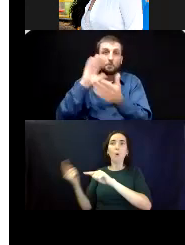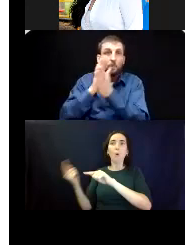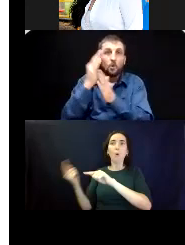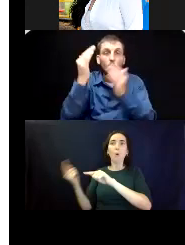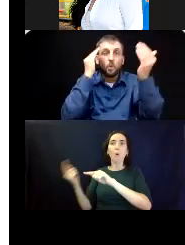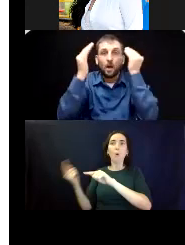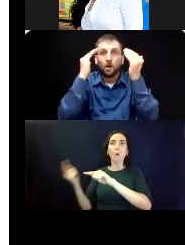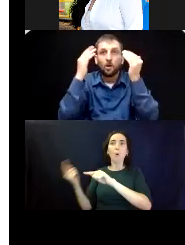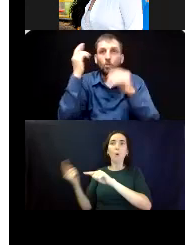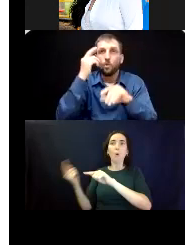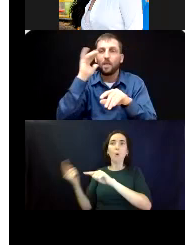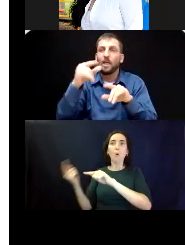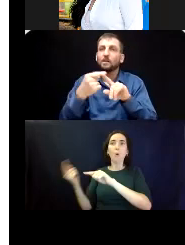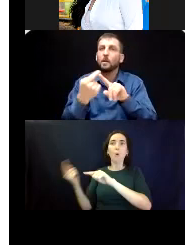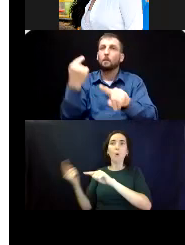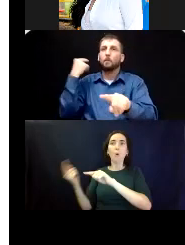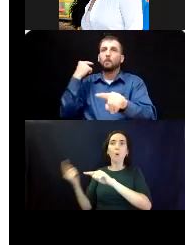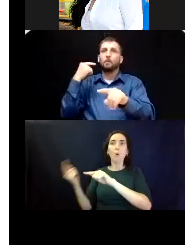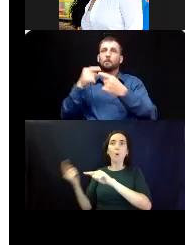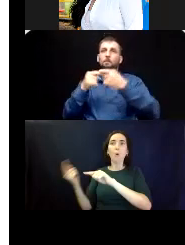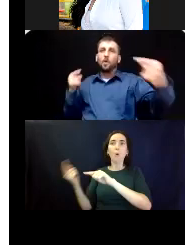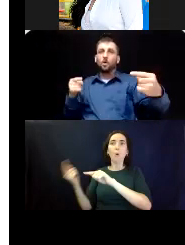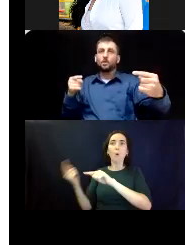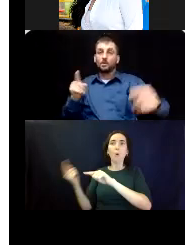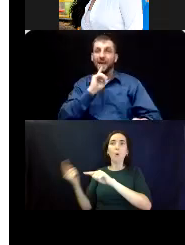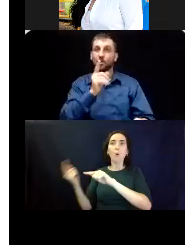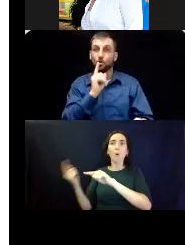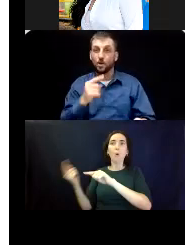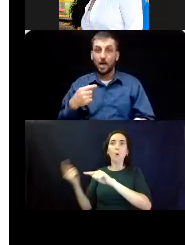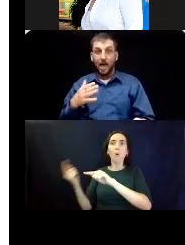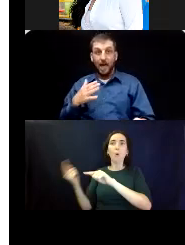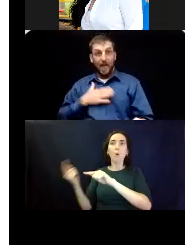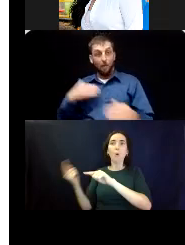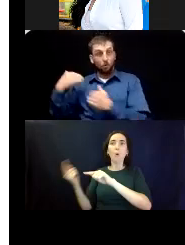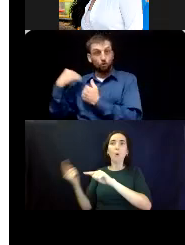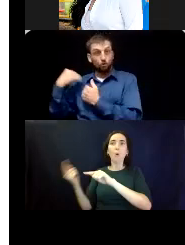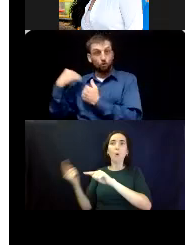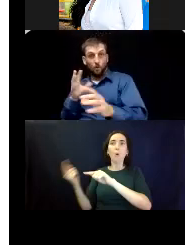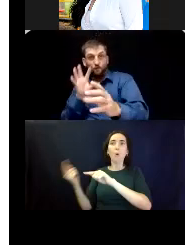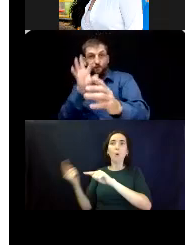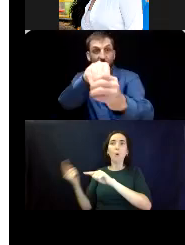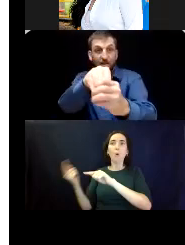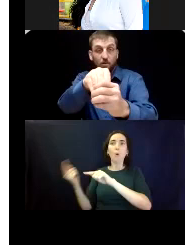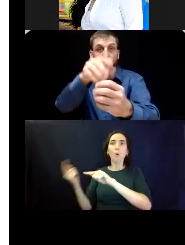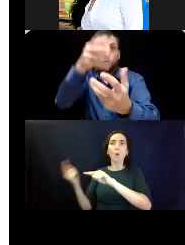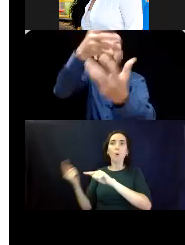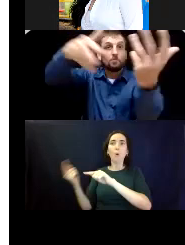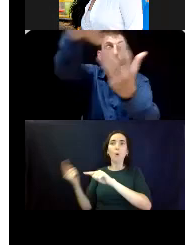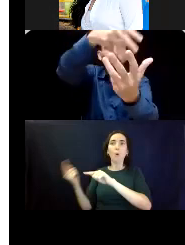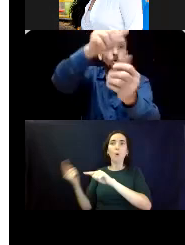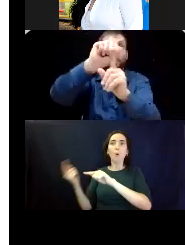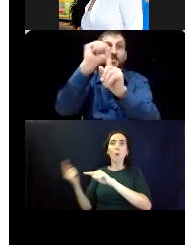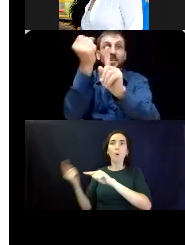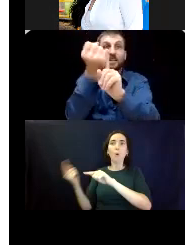perspective. It's absolutely not our job to fit into mainstream society. Rather, it's our destiny